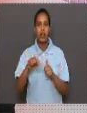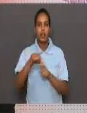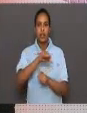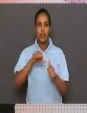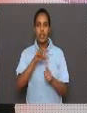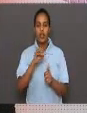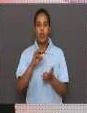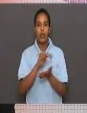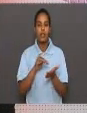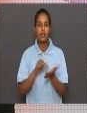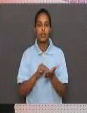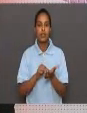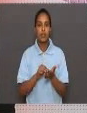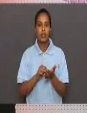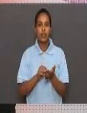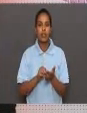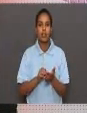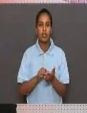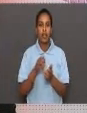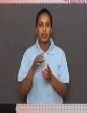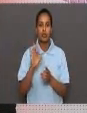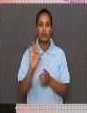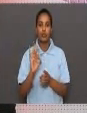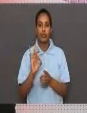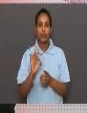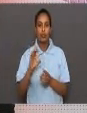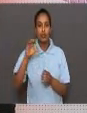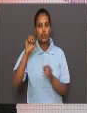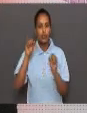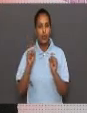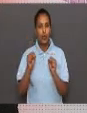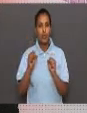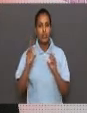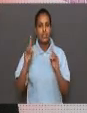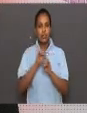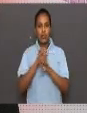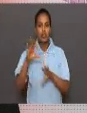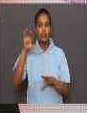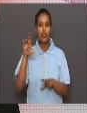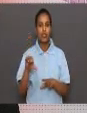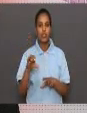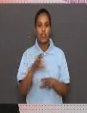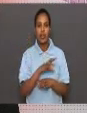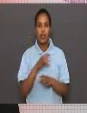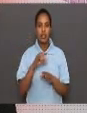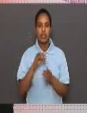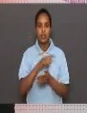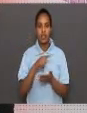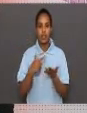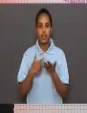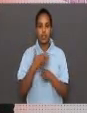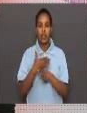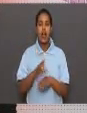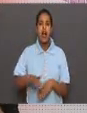Larger atoms and molecules tend to respond to stronger dispersion forces